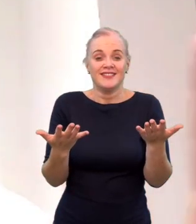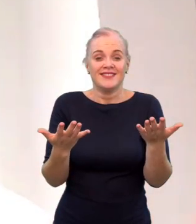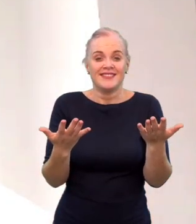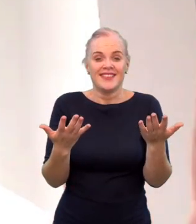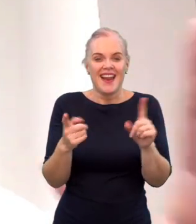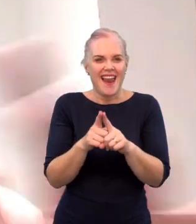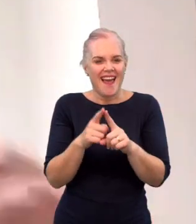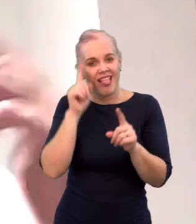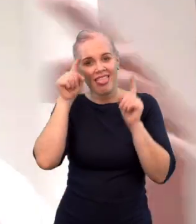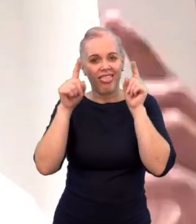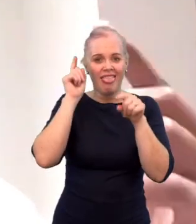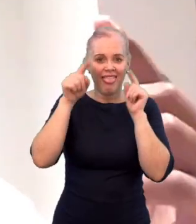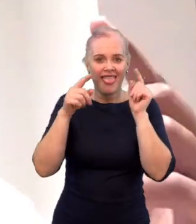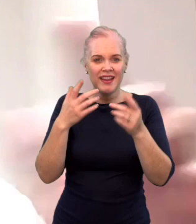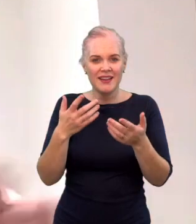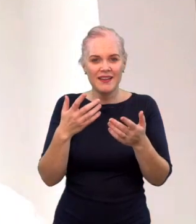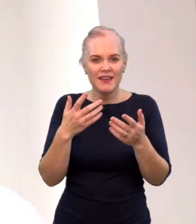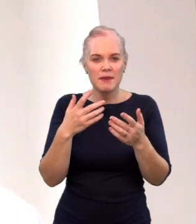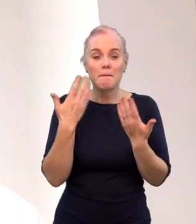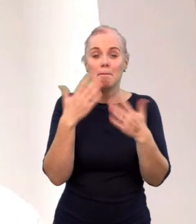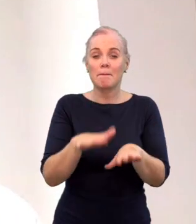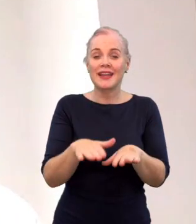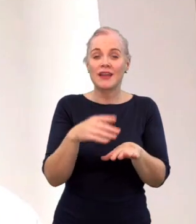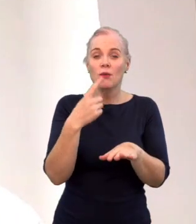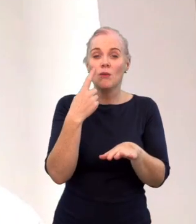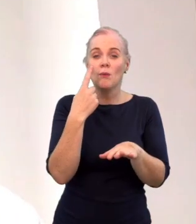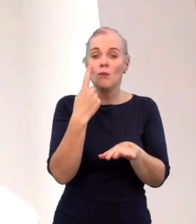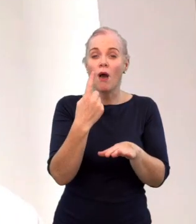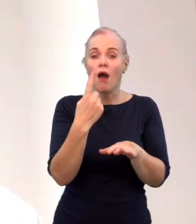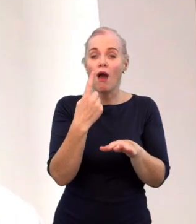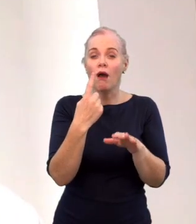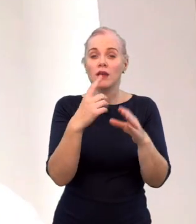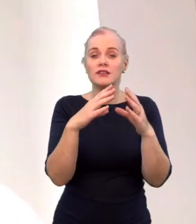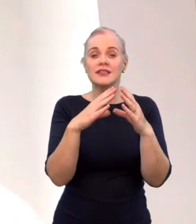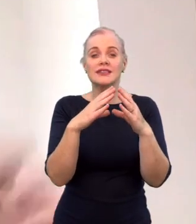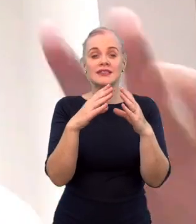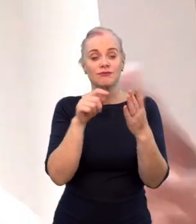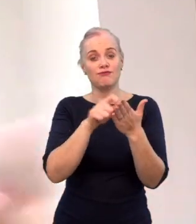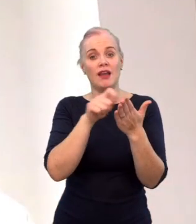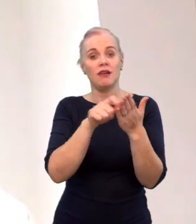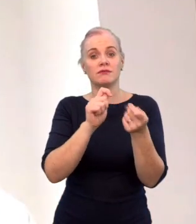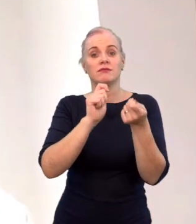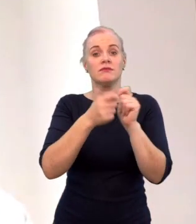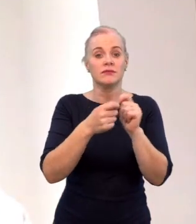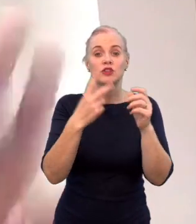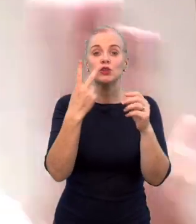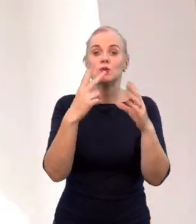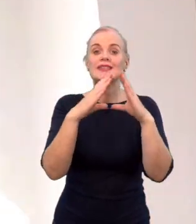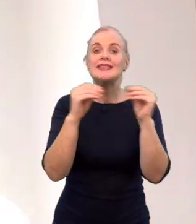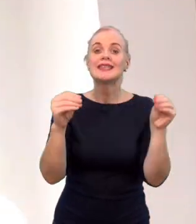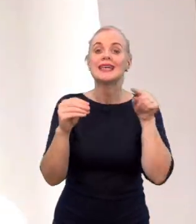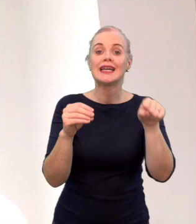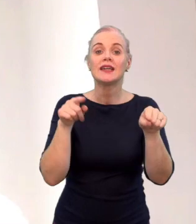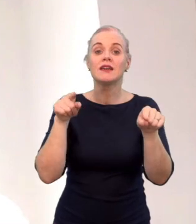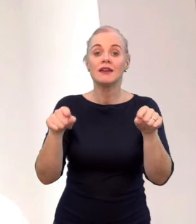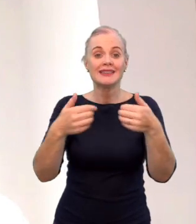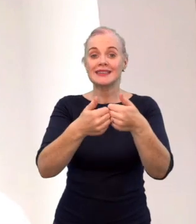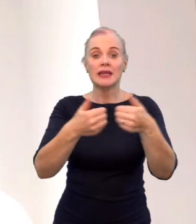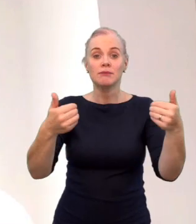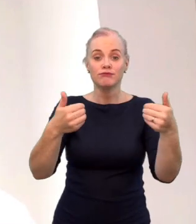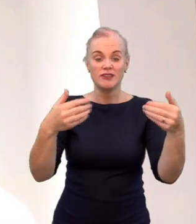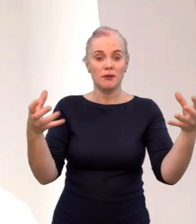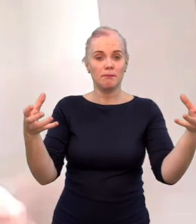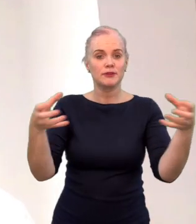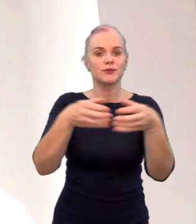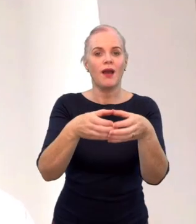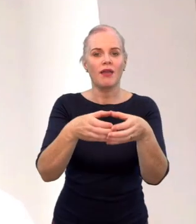I just don't know. I'm just kind of like guessing. I know one of the rewrites has been actually that we've merged two scenes that were two separate scenes,